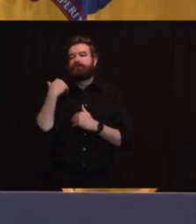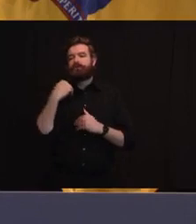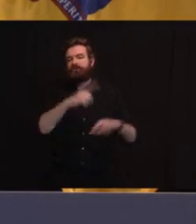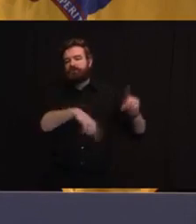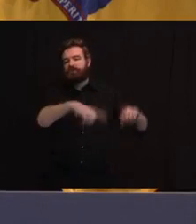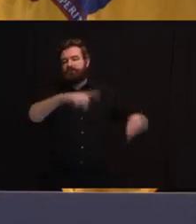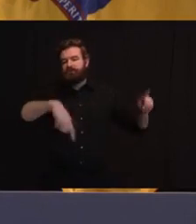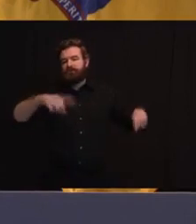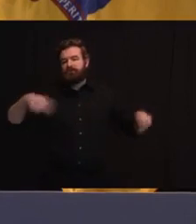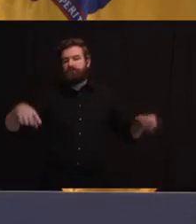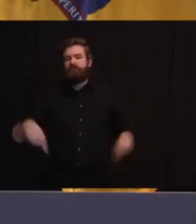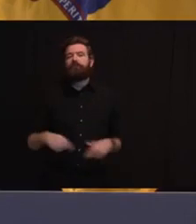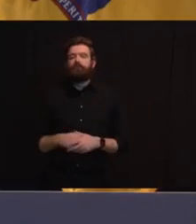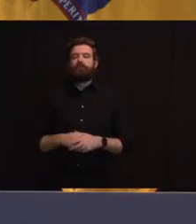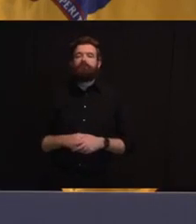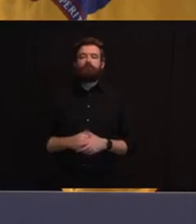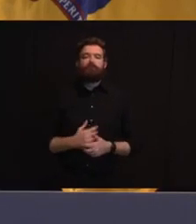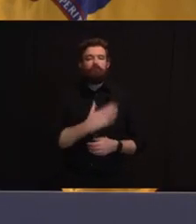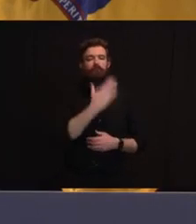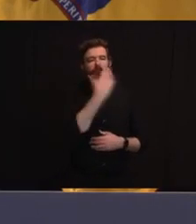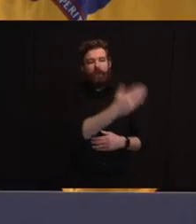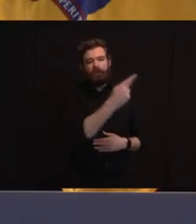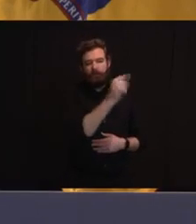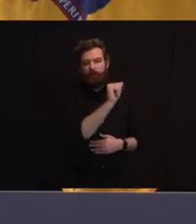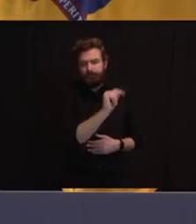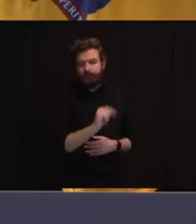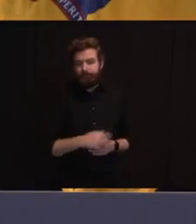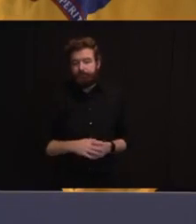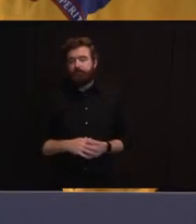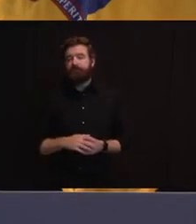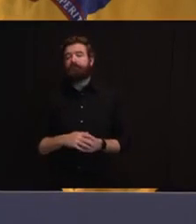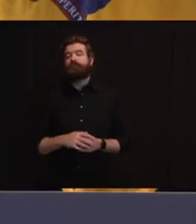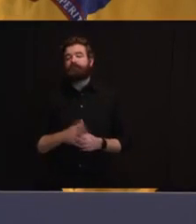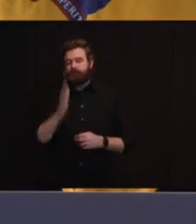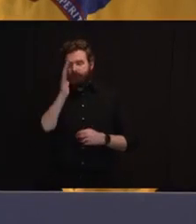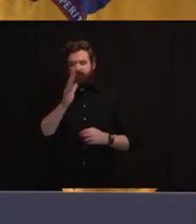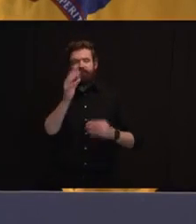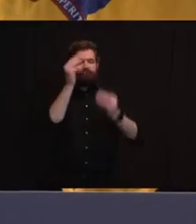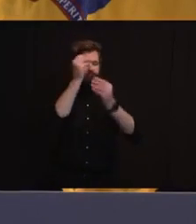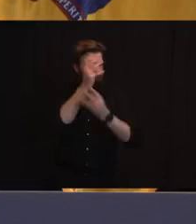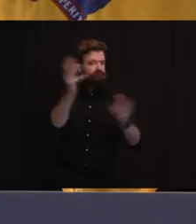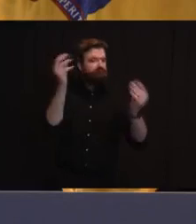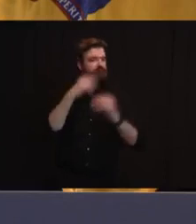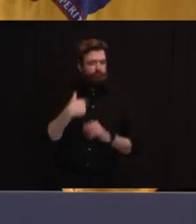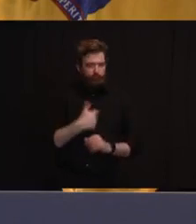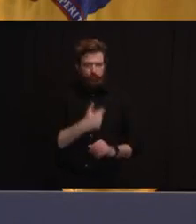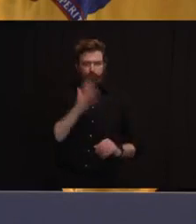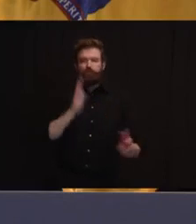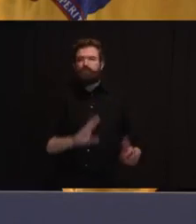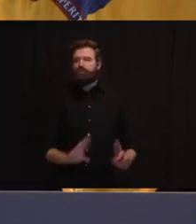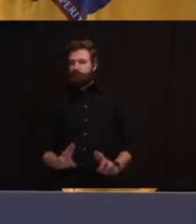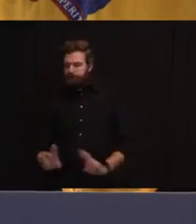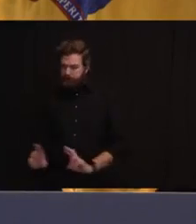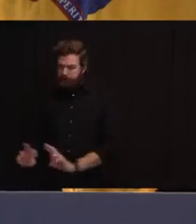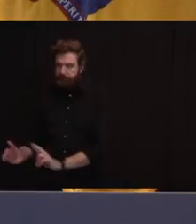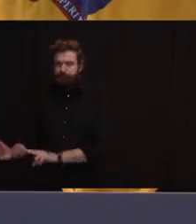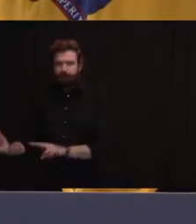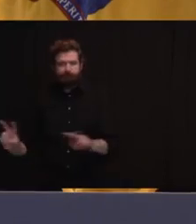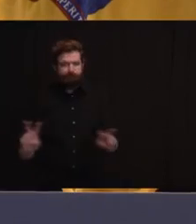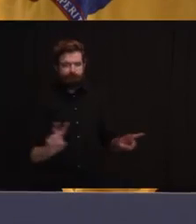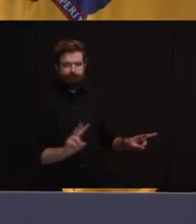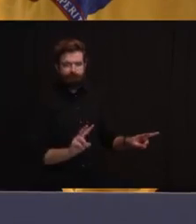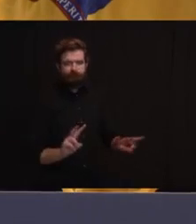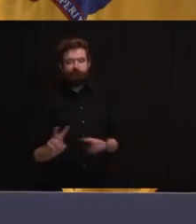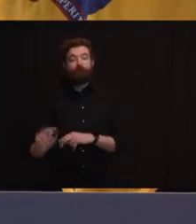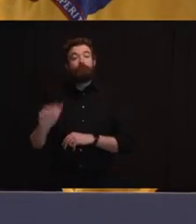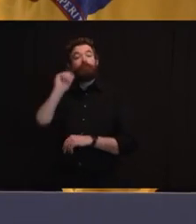that. We'll continue to be preparing. We've got, I know, at least one more call tomorrow morning on the